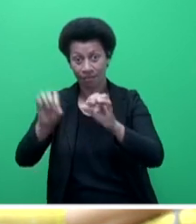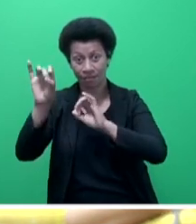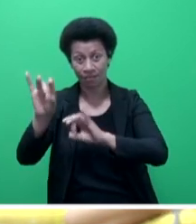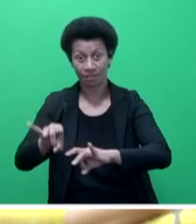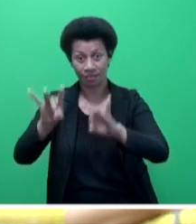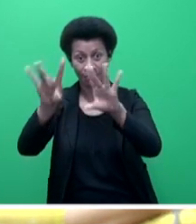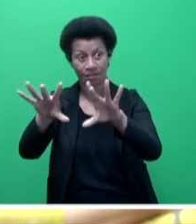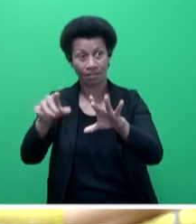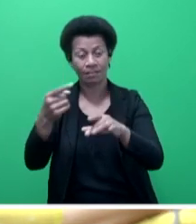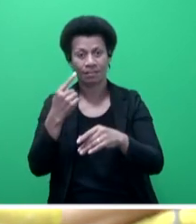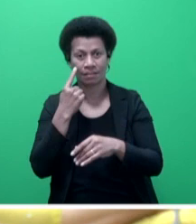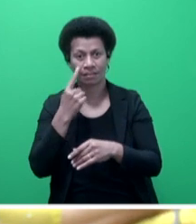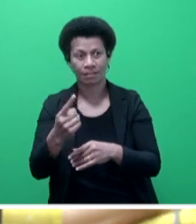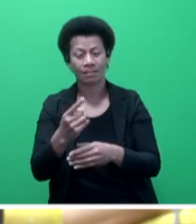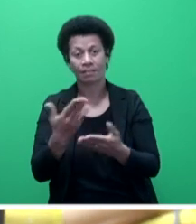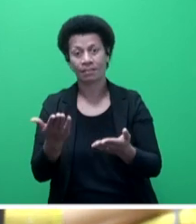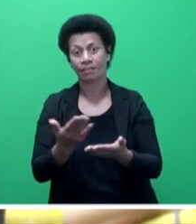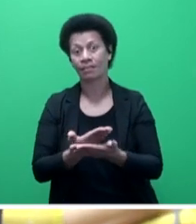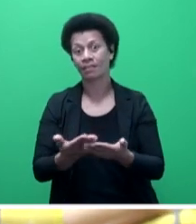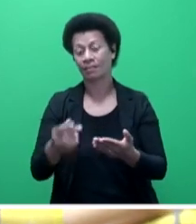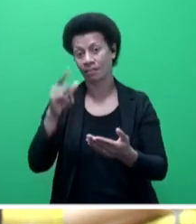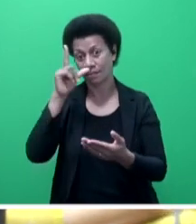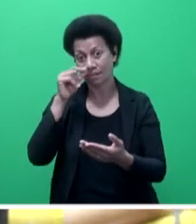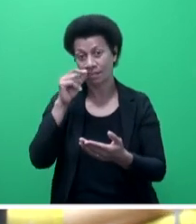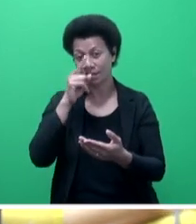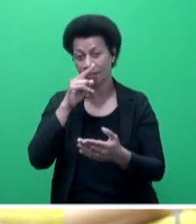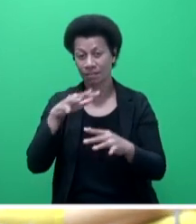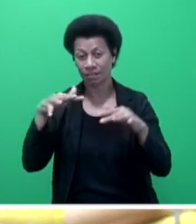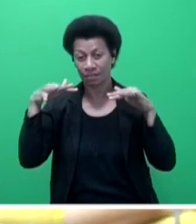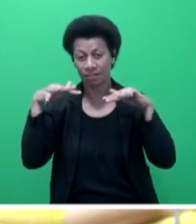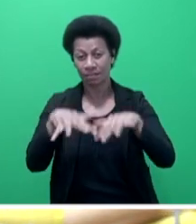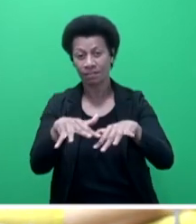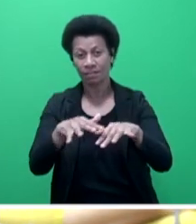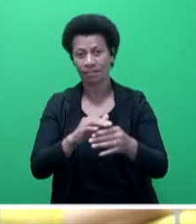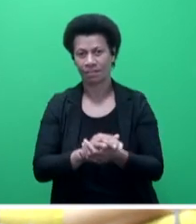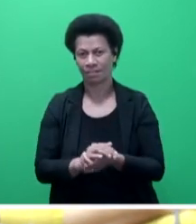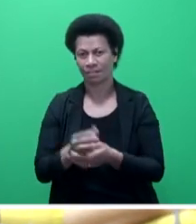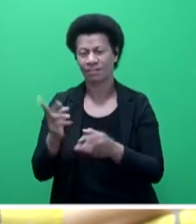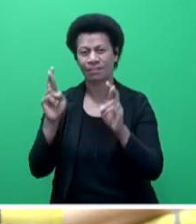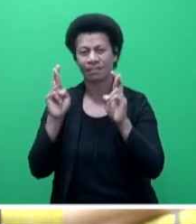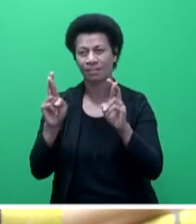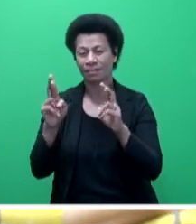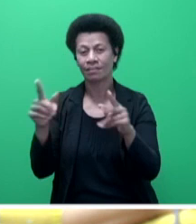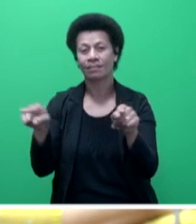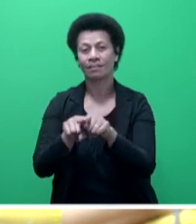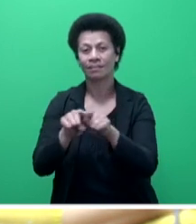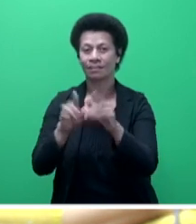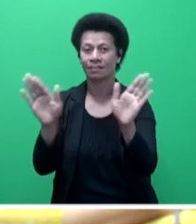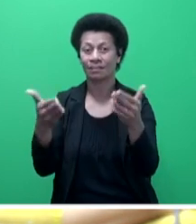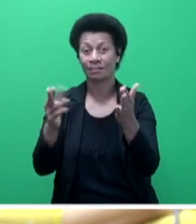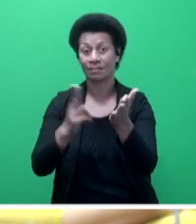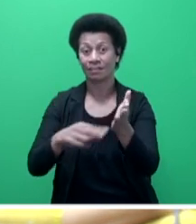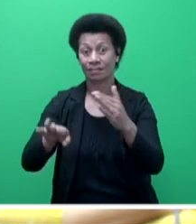the droves in which the Fijian public turned up, they wish they could get those kind of numbers when they play in Australia and New